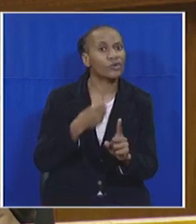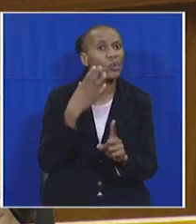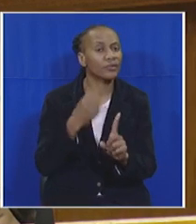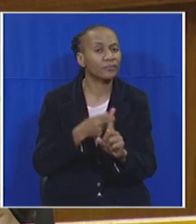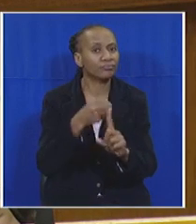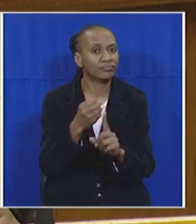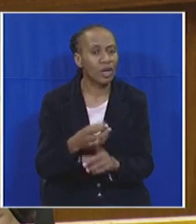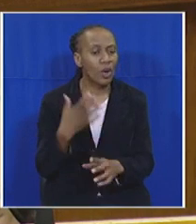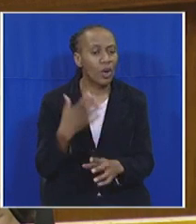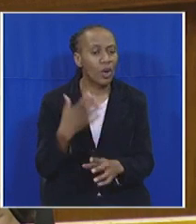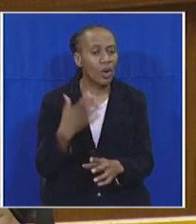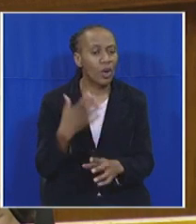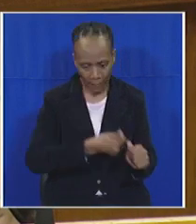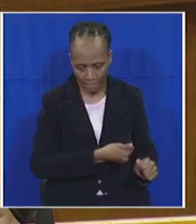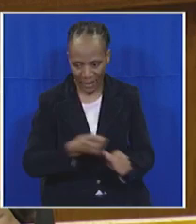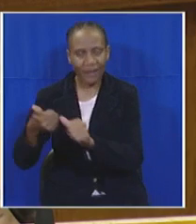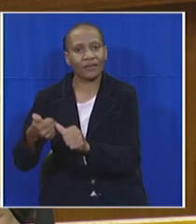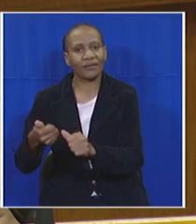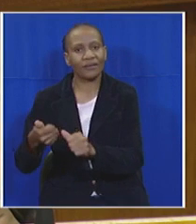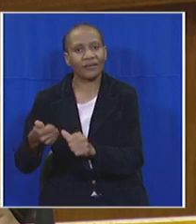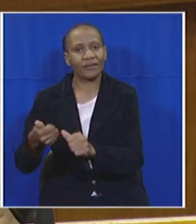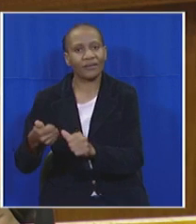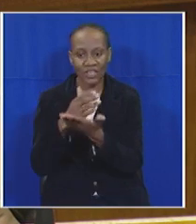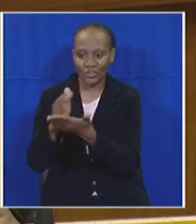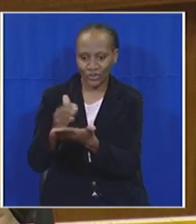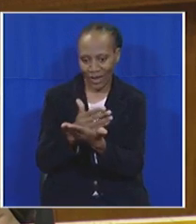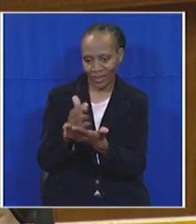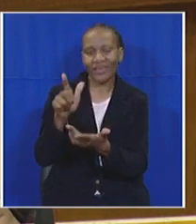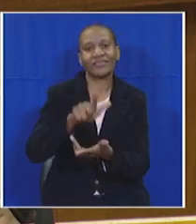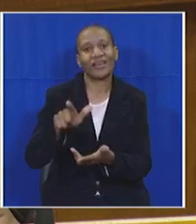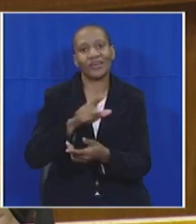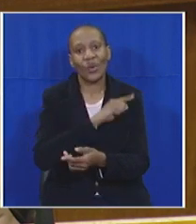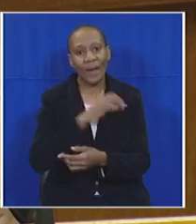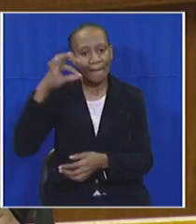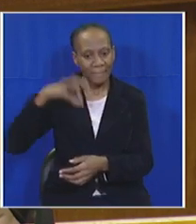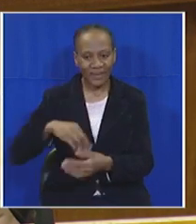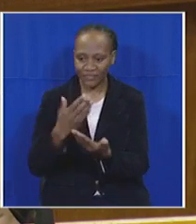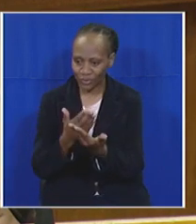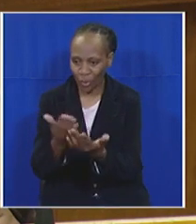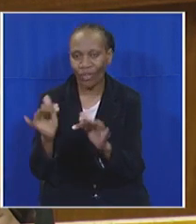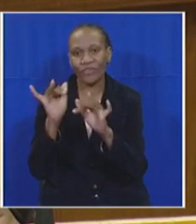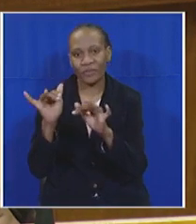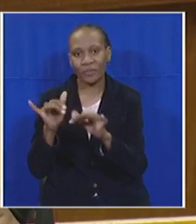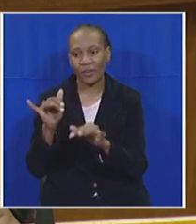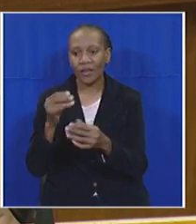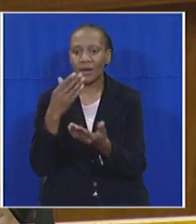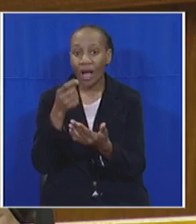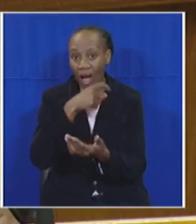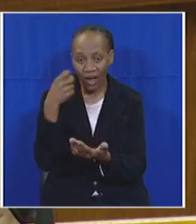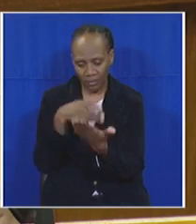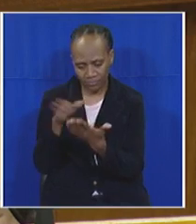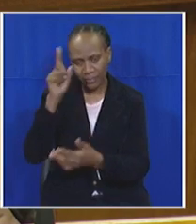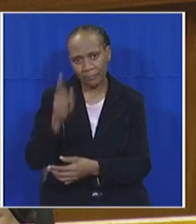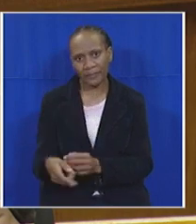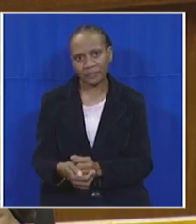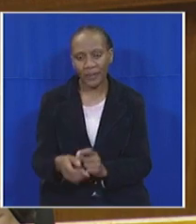of our forefathers and share it among those who work it in order to banish famine and land hunger, and fight for